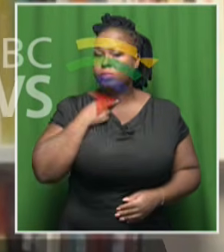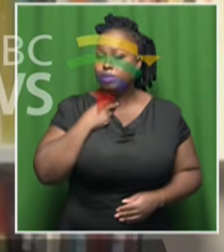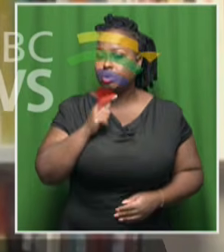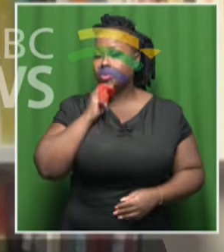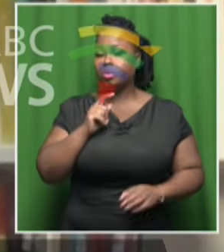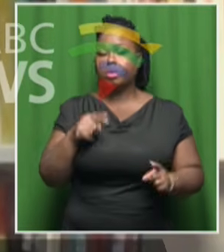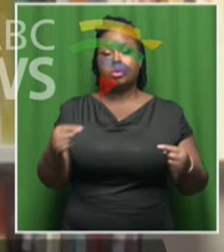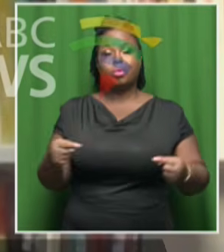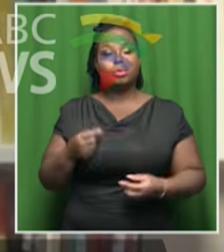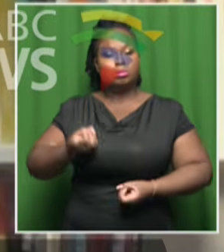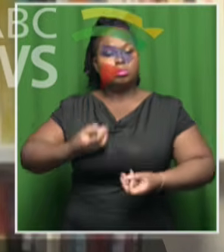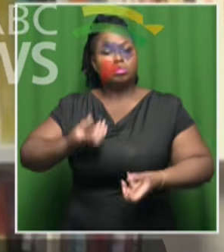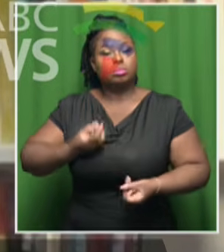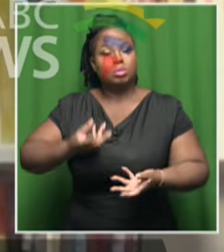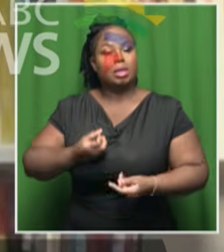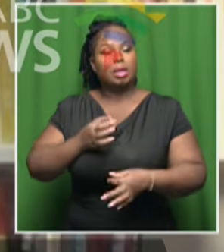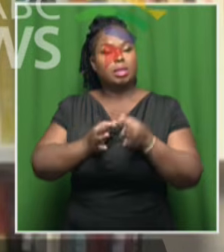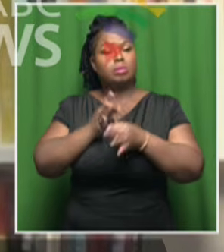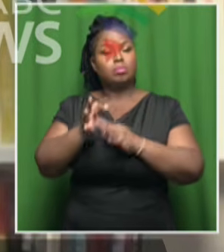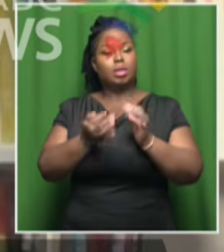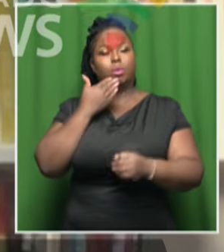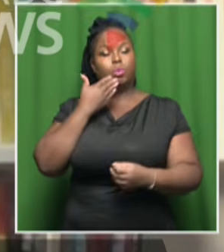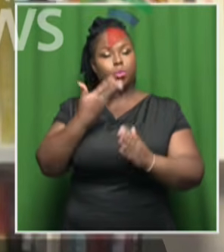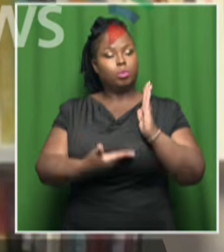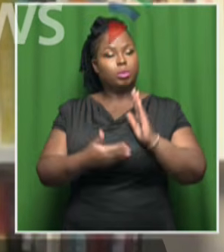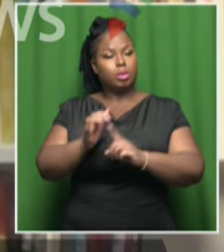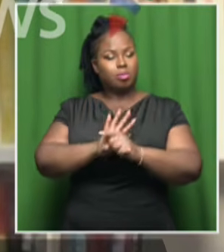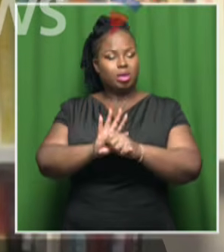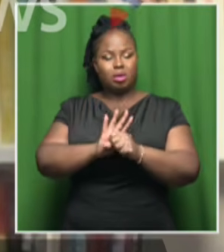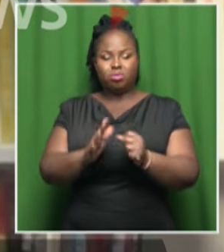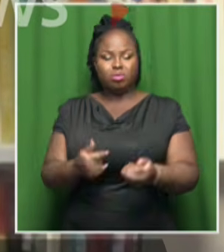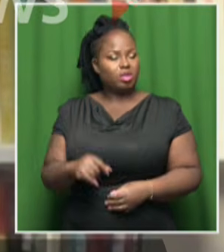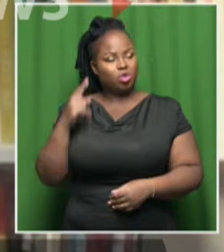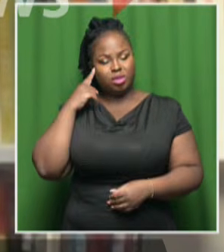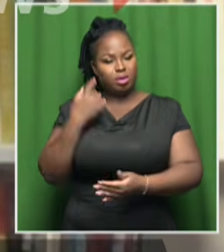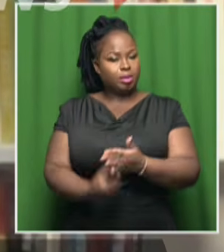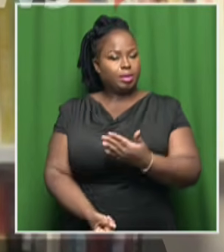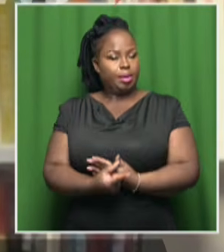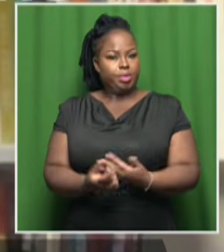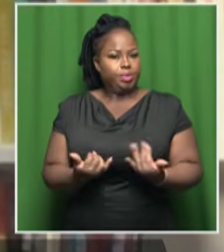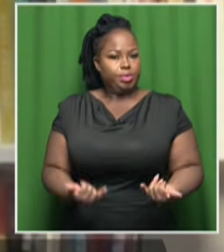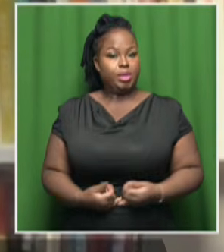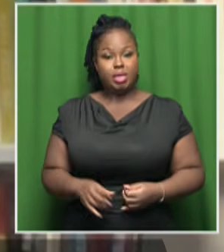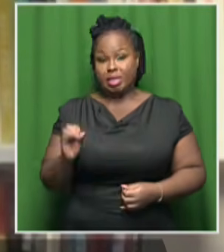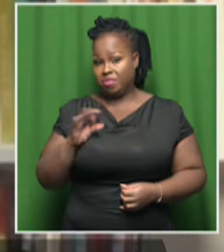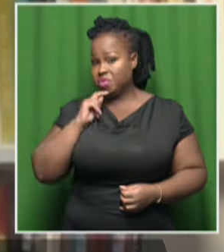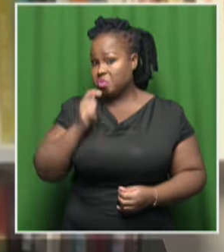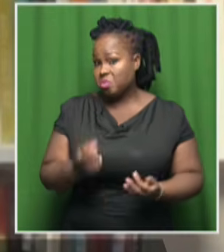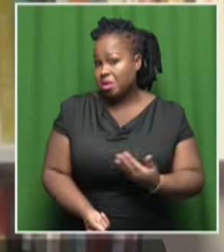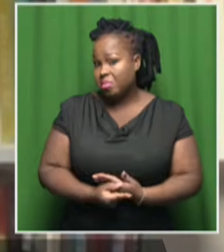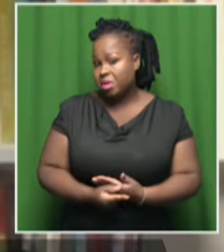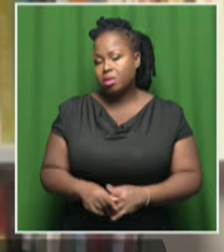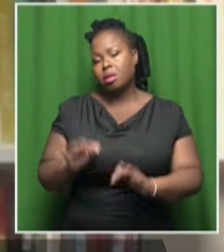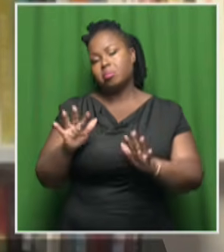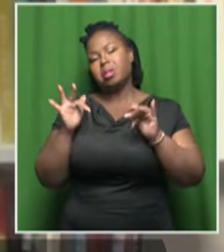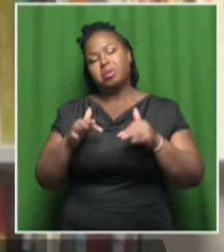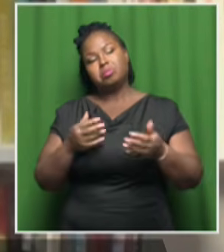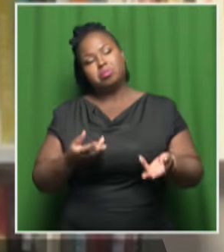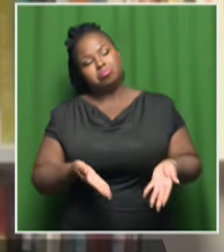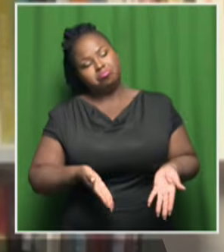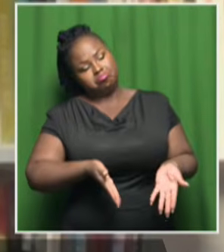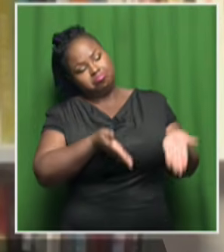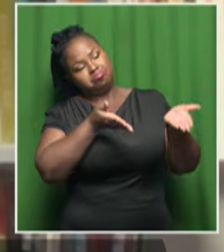that puzzle, to put those pieces there, I don't think it's going to take off today. If it takes off today, it will be because parliamentarians would have allowed him